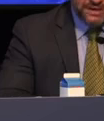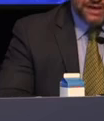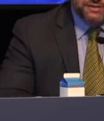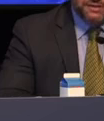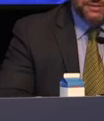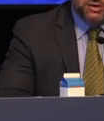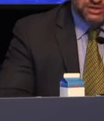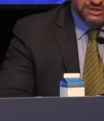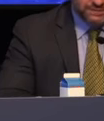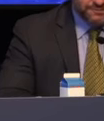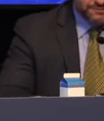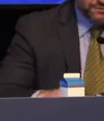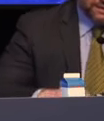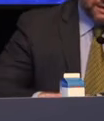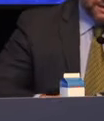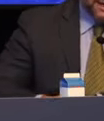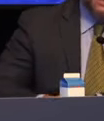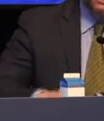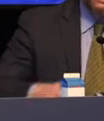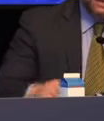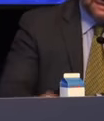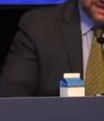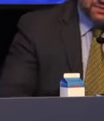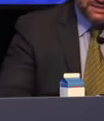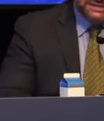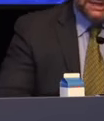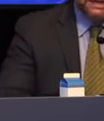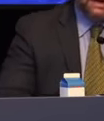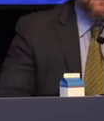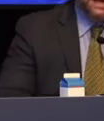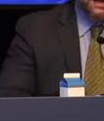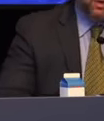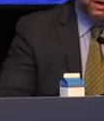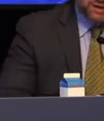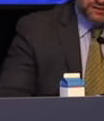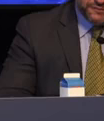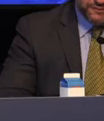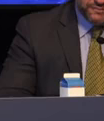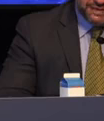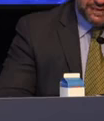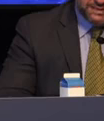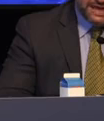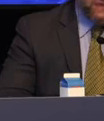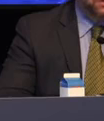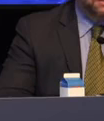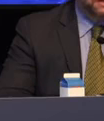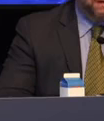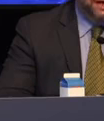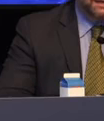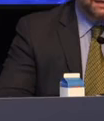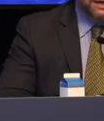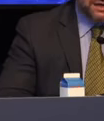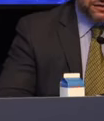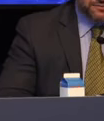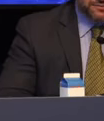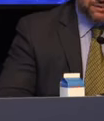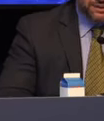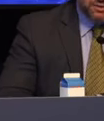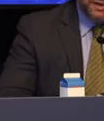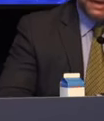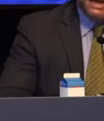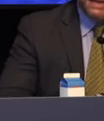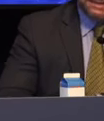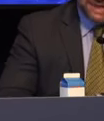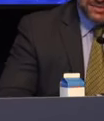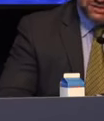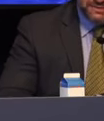current public health emergency. As our state was succeeding at flattening one curve, it was natural to see a rise in another.